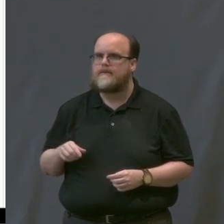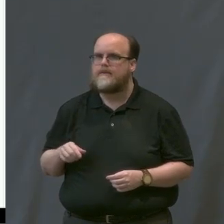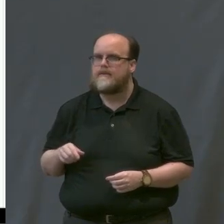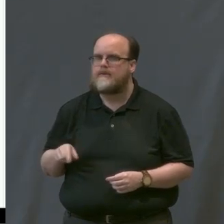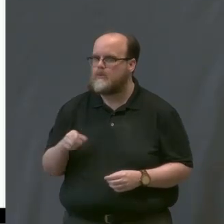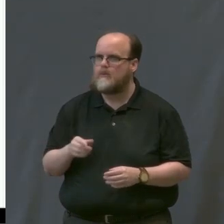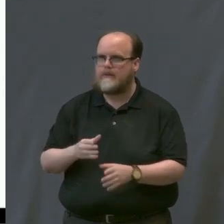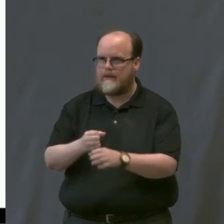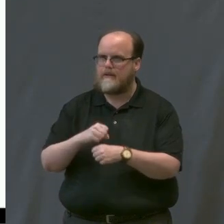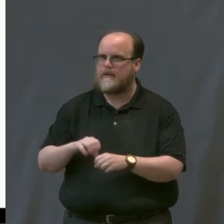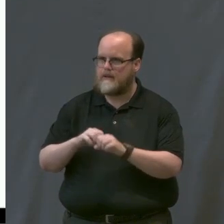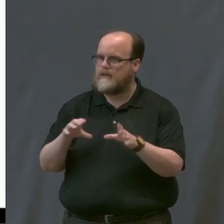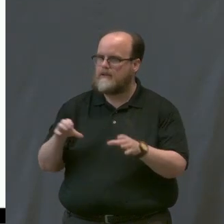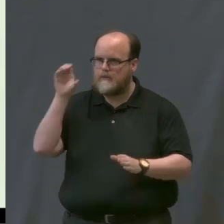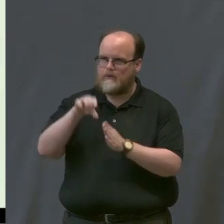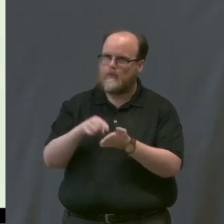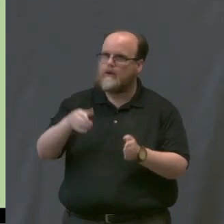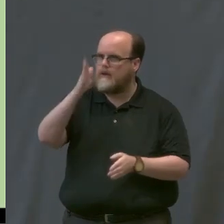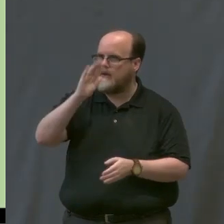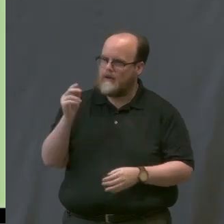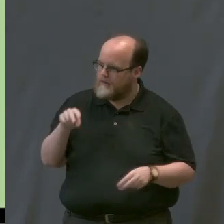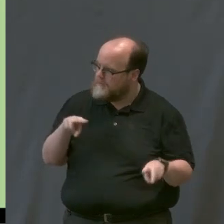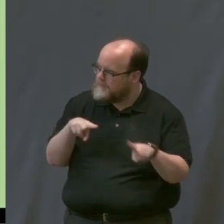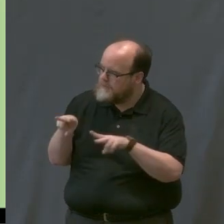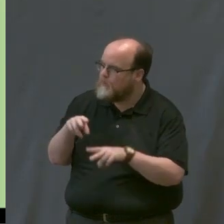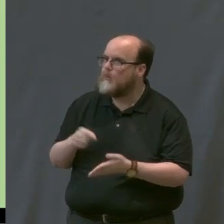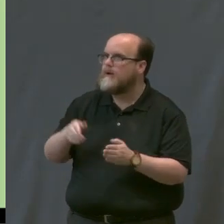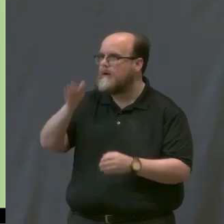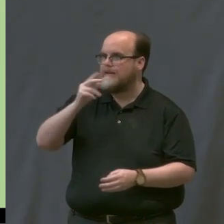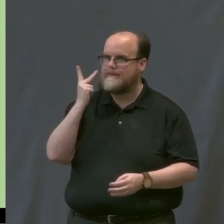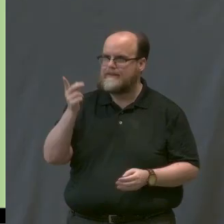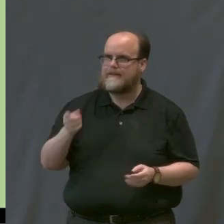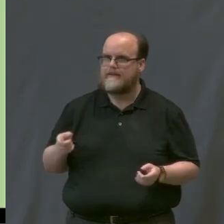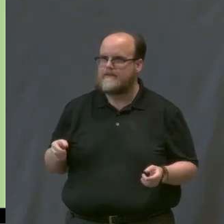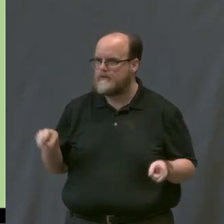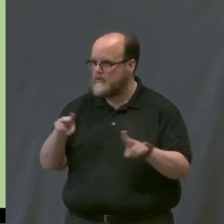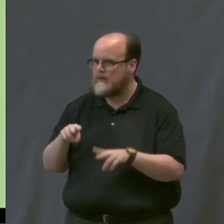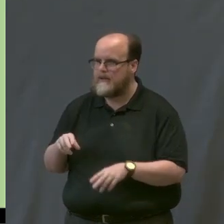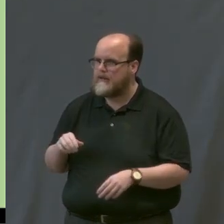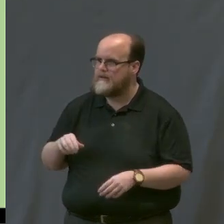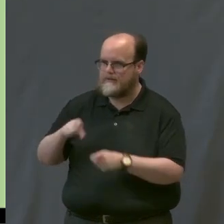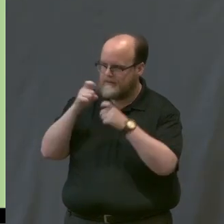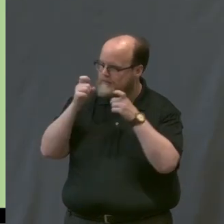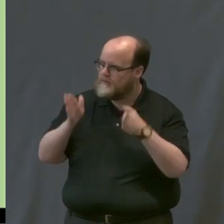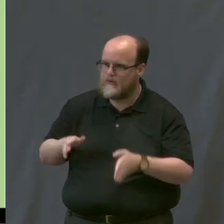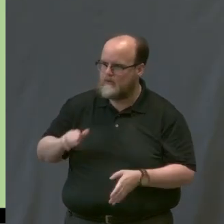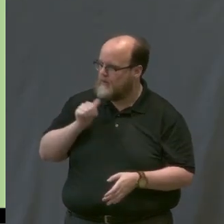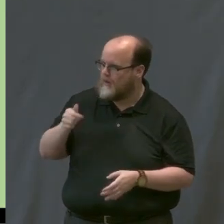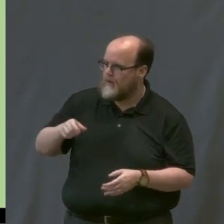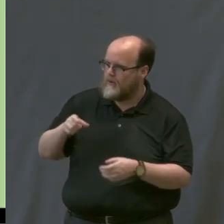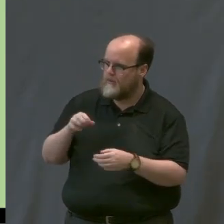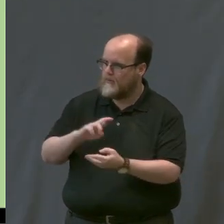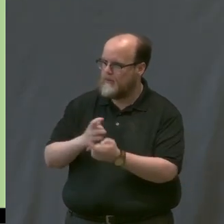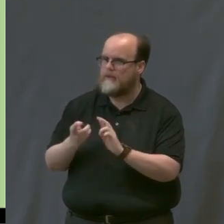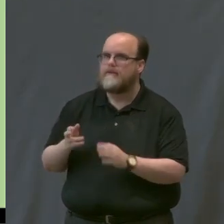very clear picture of what God looks at, what God is seeing when he looks at a non-repentant sinner, which